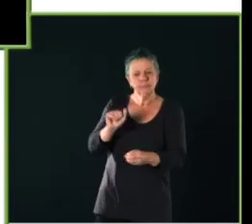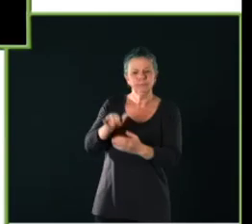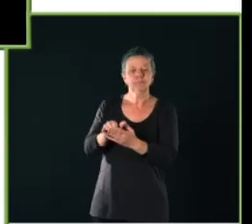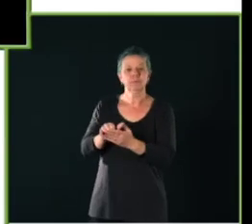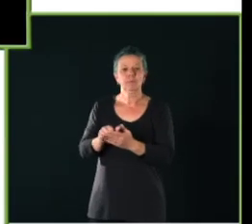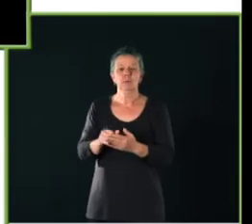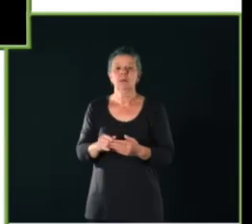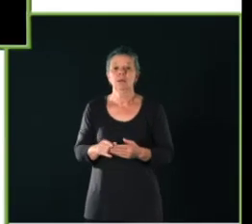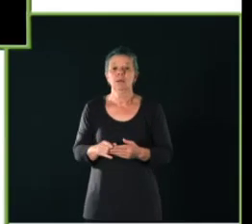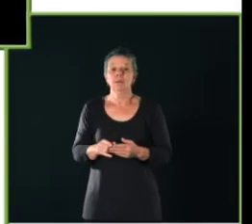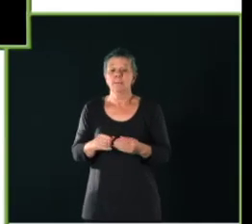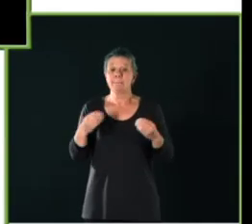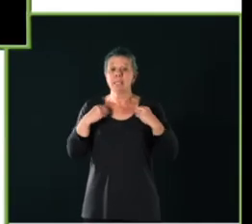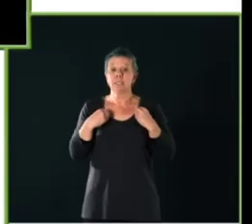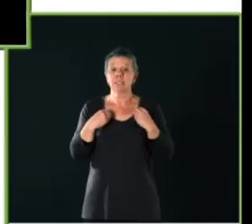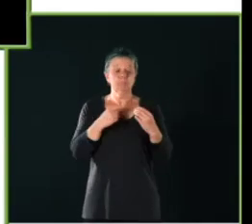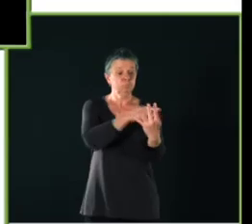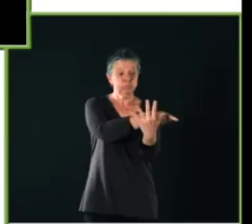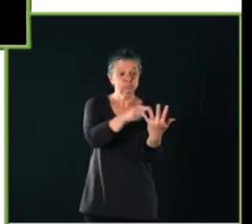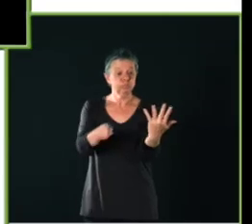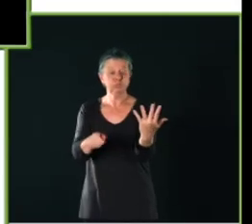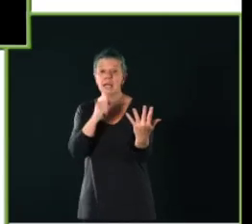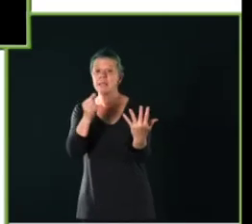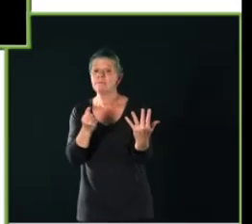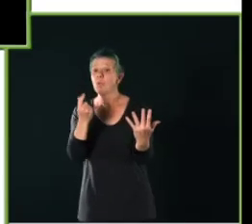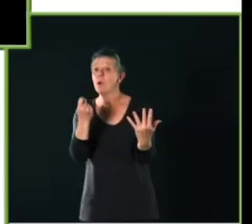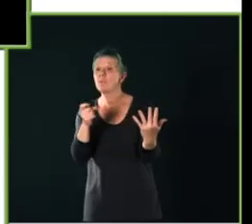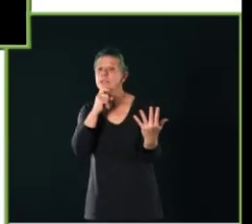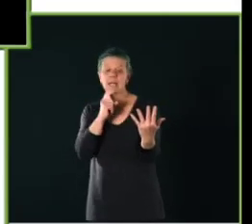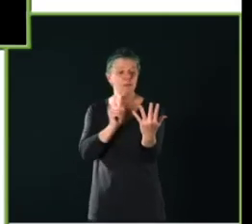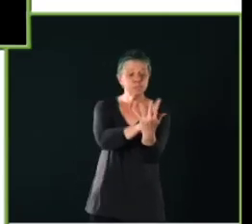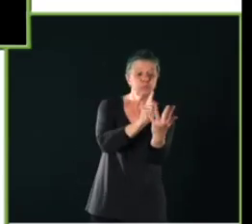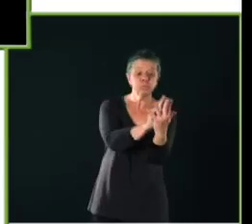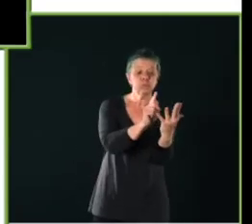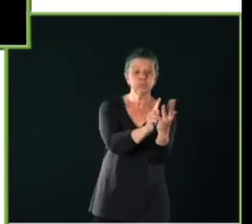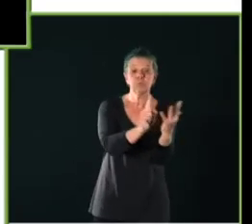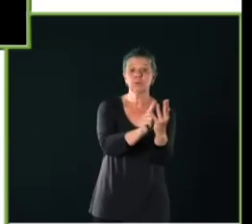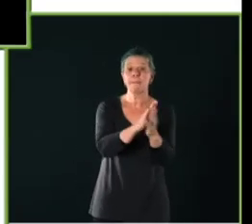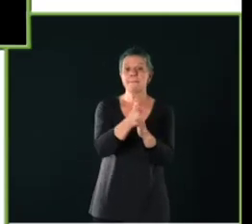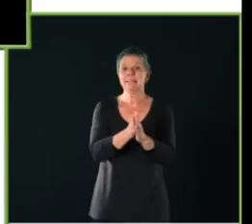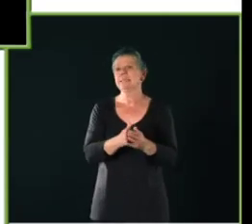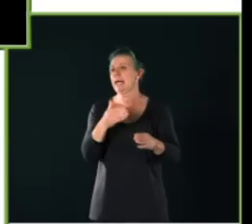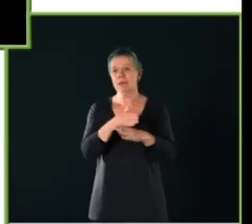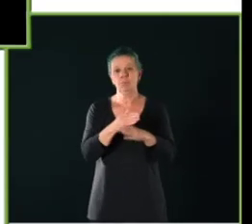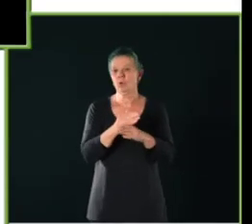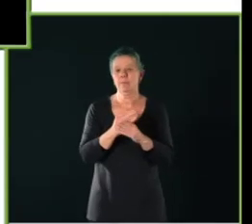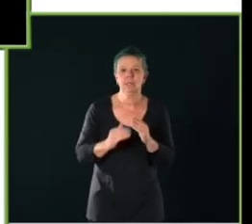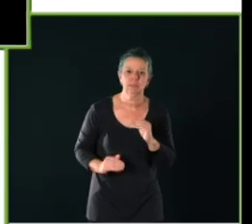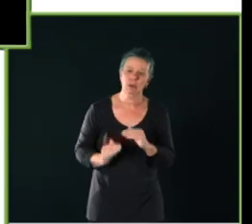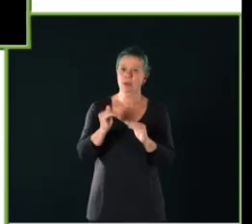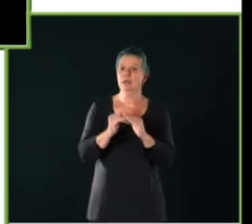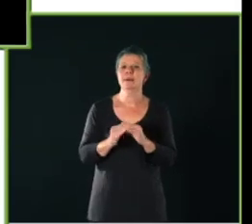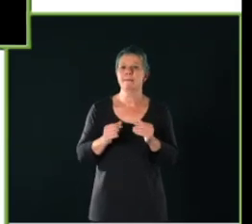one more person, our unemployment stats would drop dramatically. The second fibre optic cable is coming to New